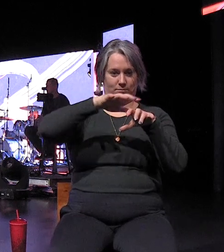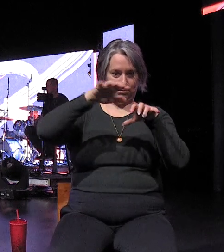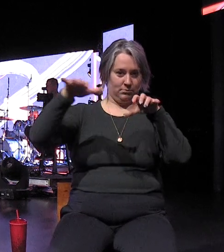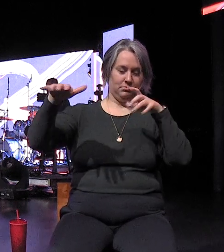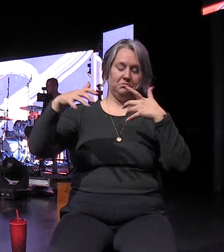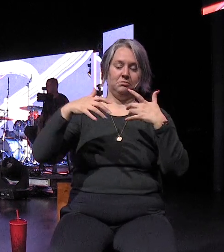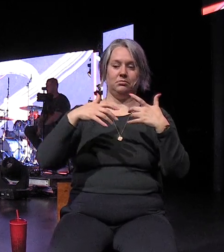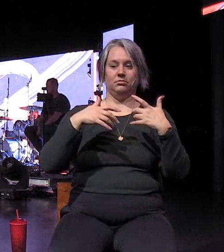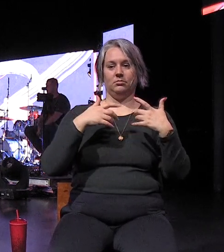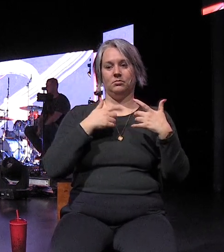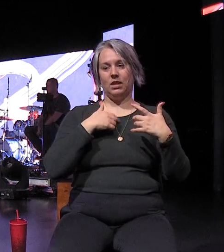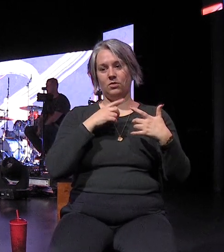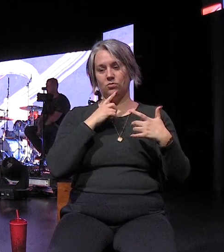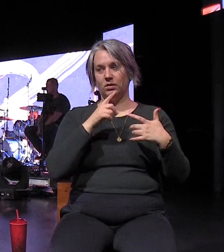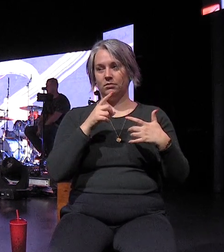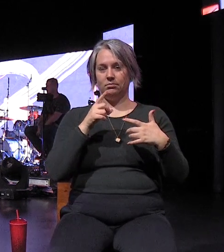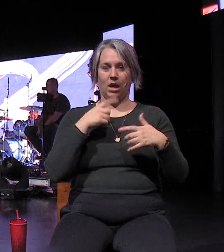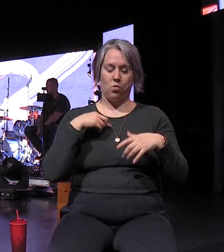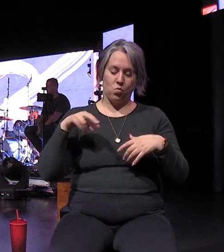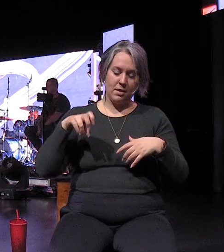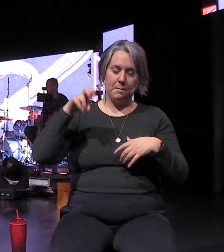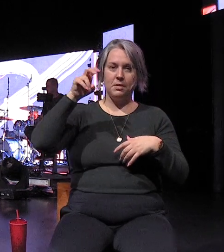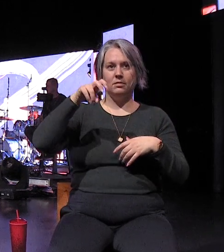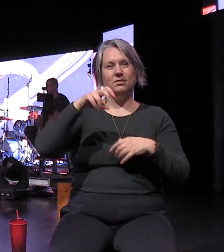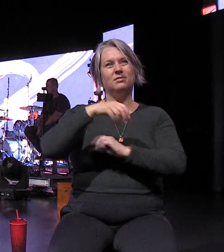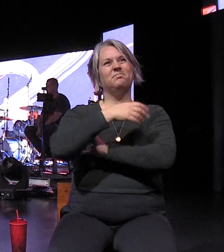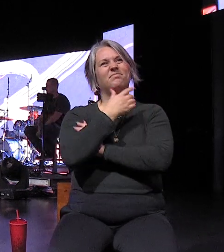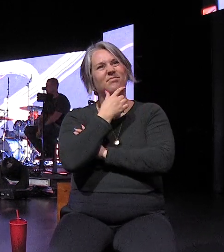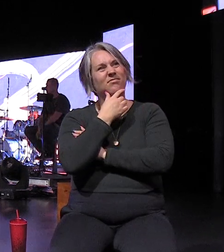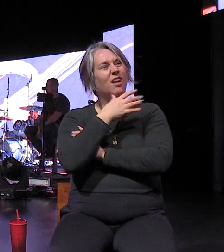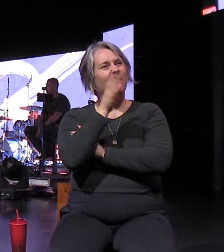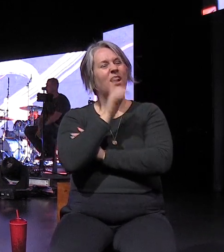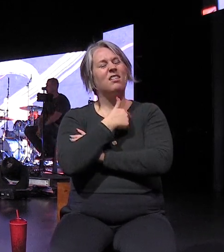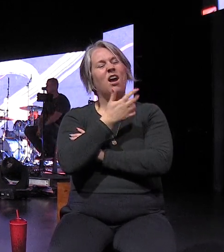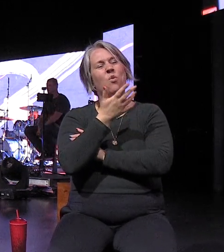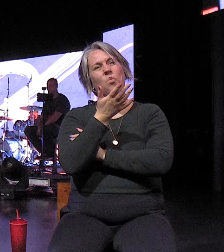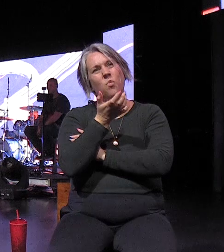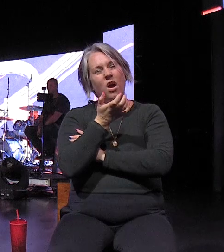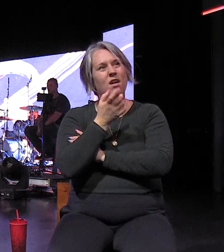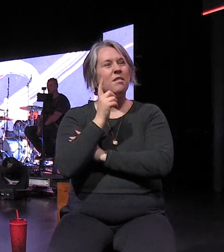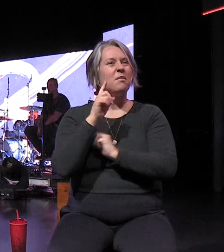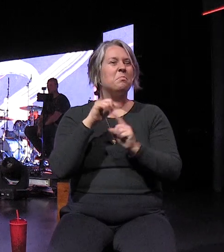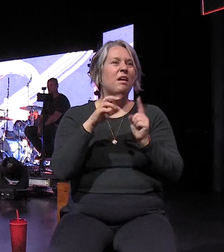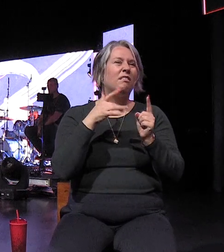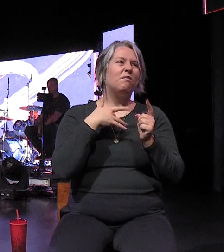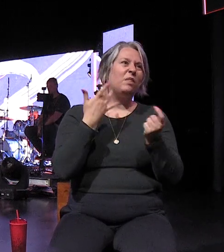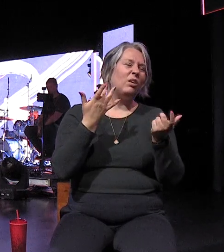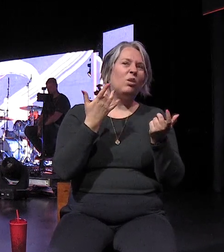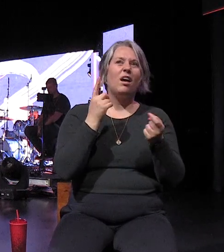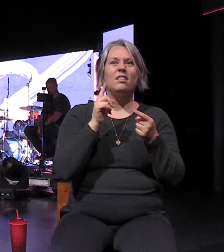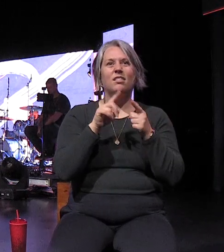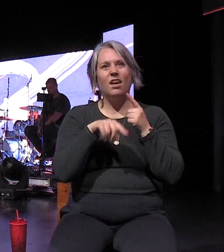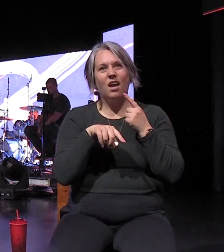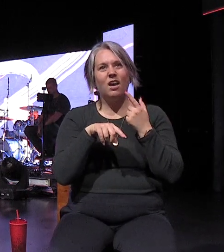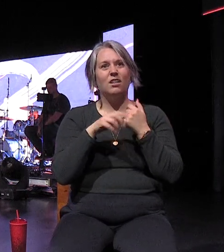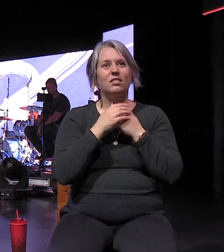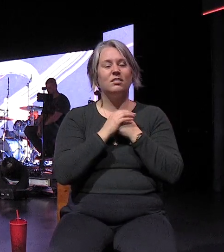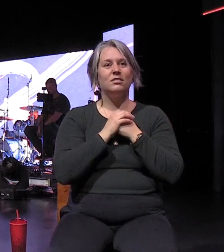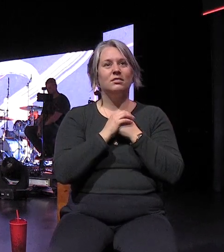some wrestling with God. And I was saying, God, you know, I really want to do this, but something's holding me back. And just like